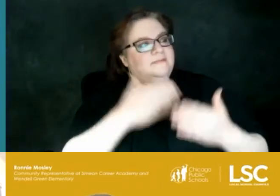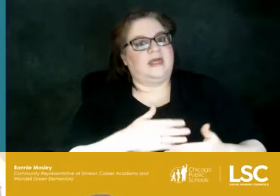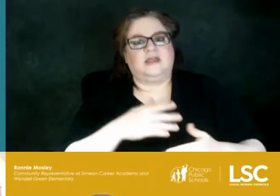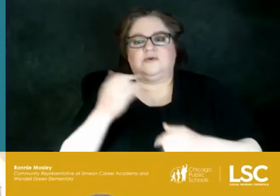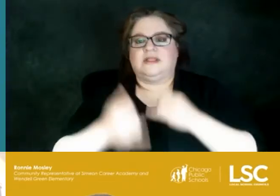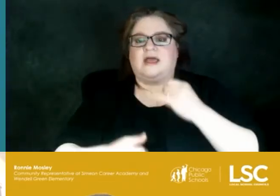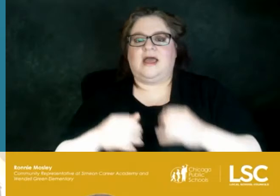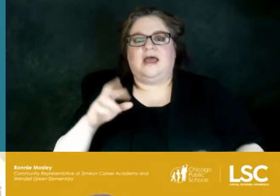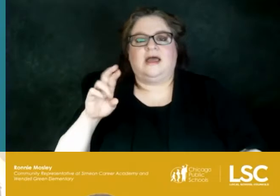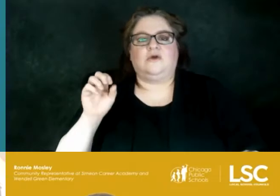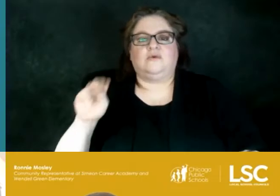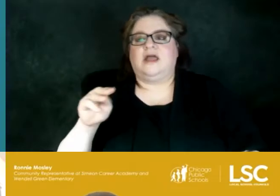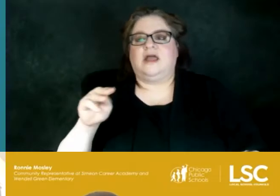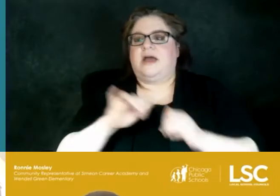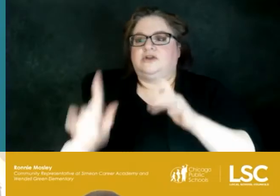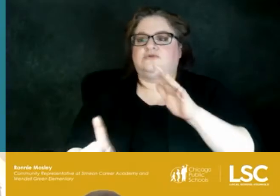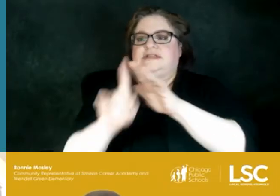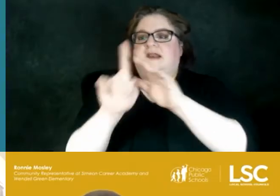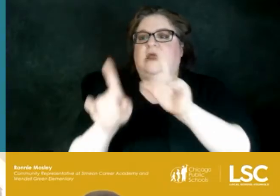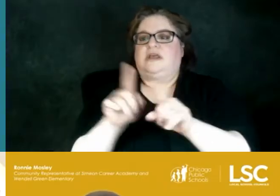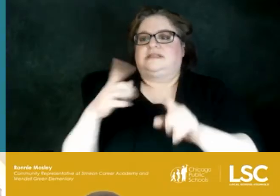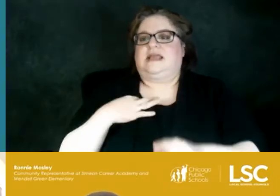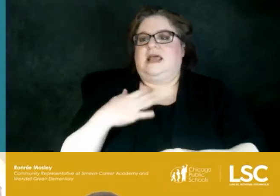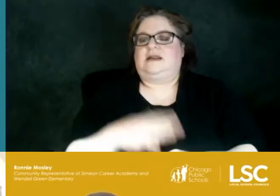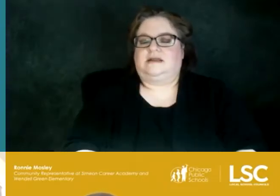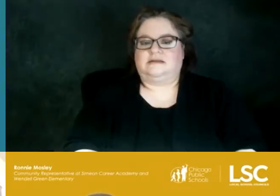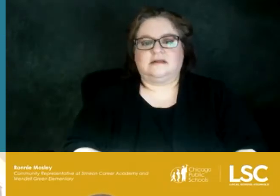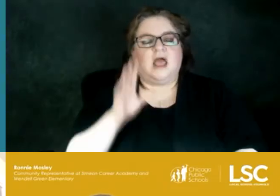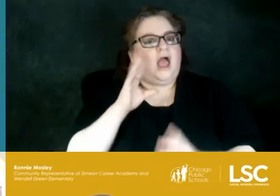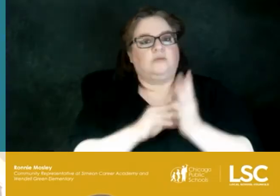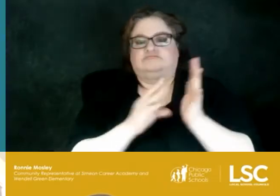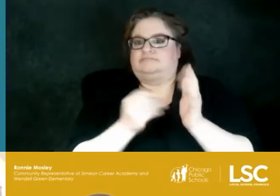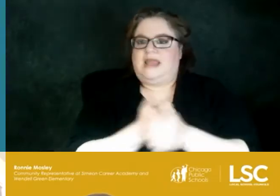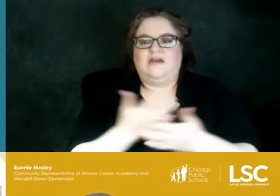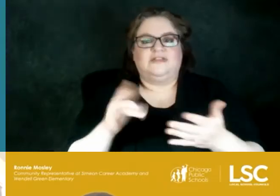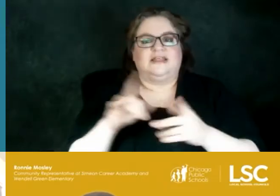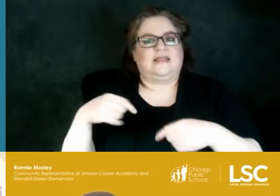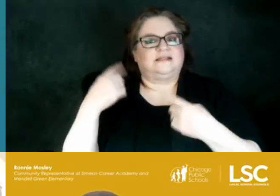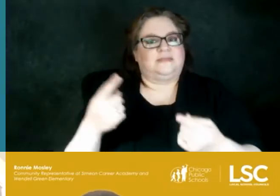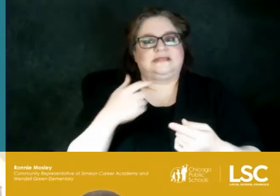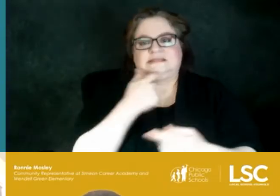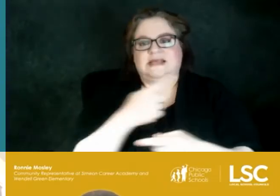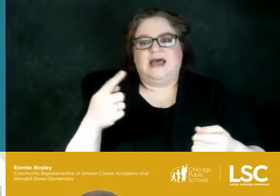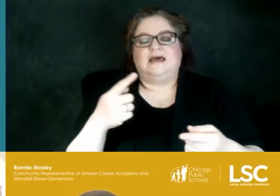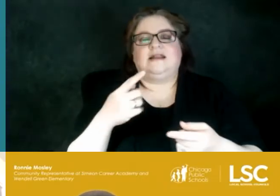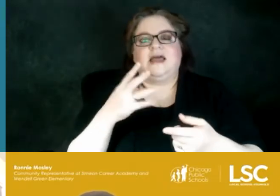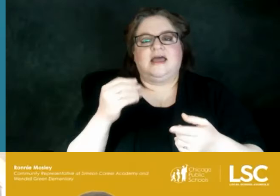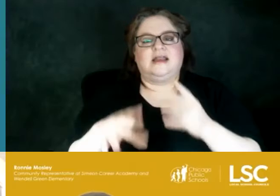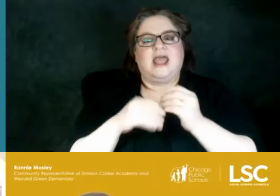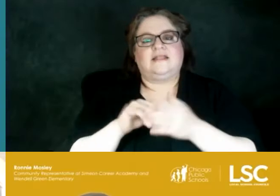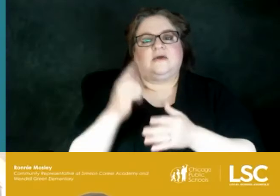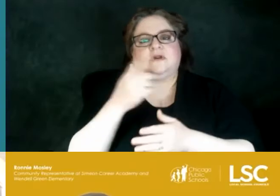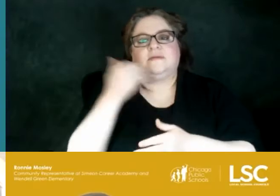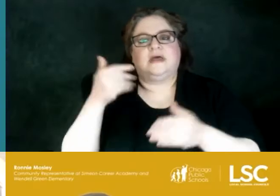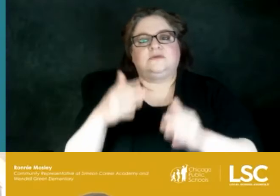Rem, how do you stand out as a candidate during the election? I would echo everything that's already been said and just add that I think that one of the best